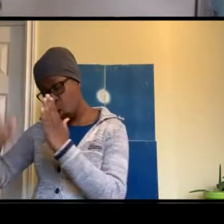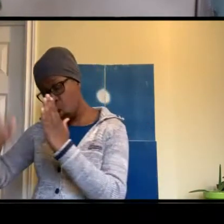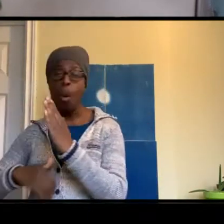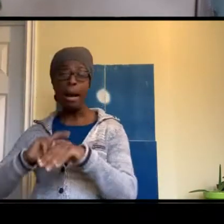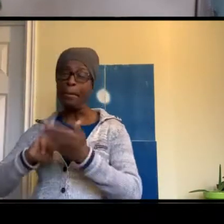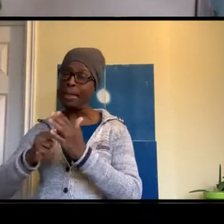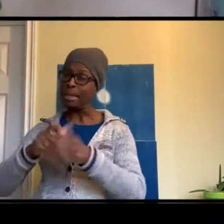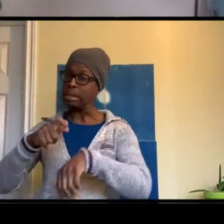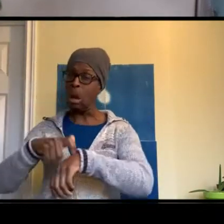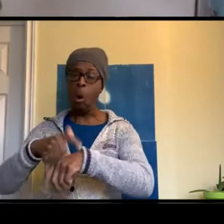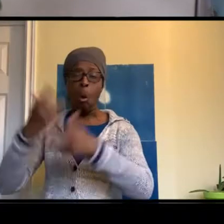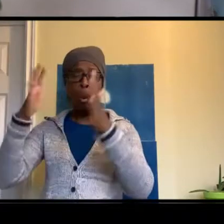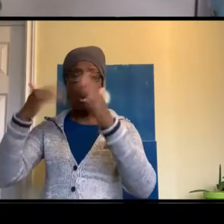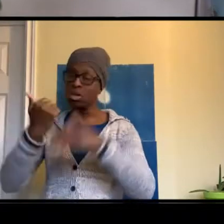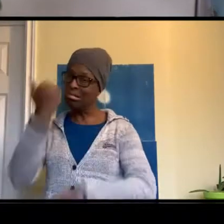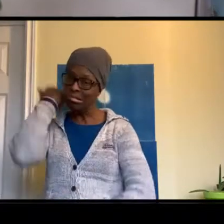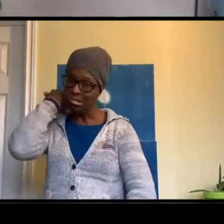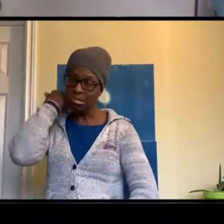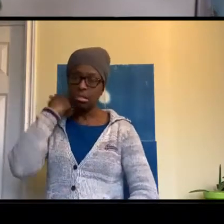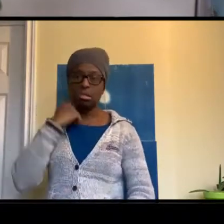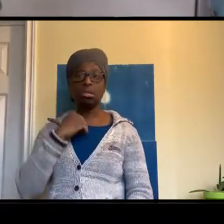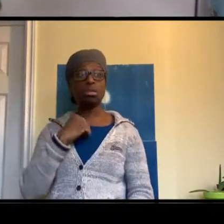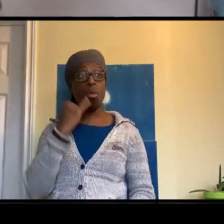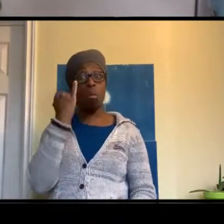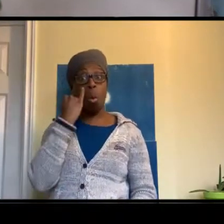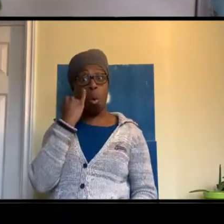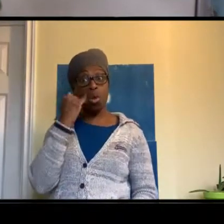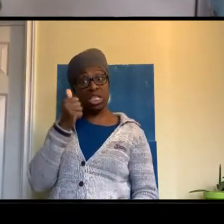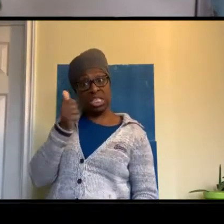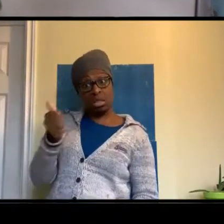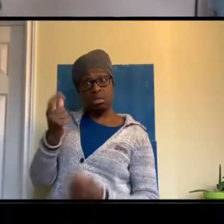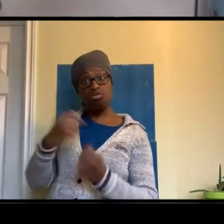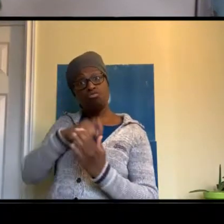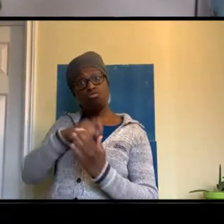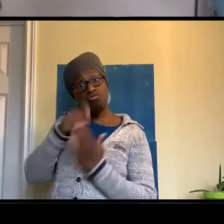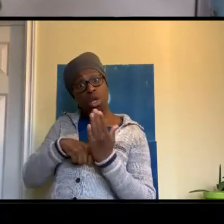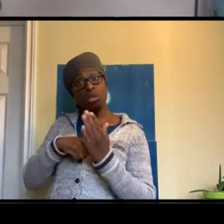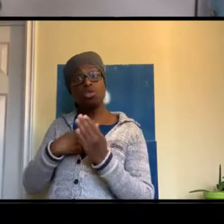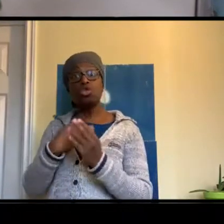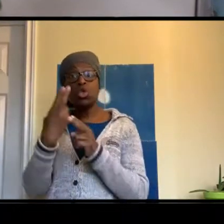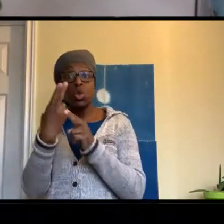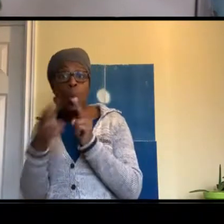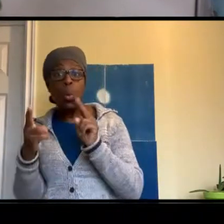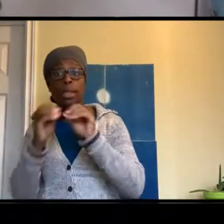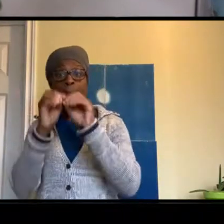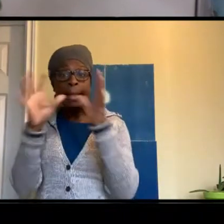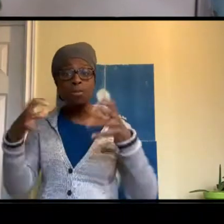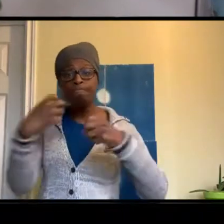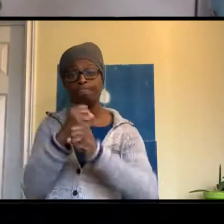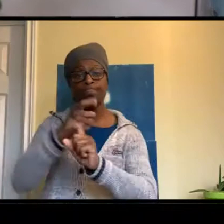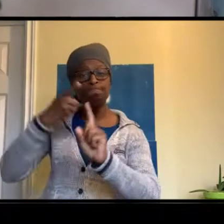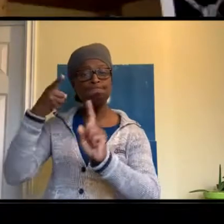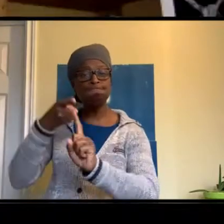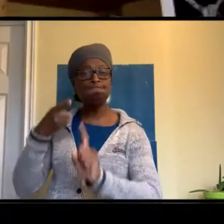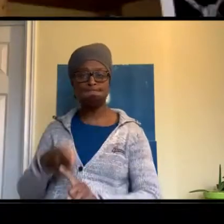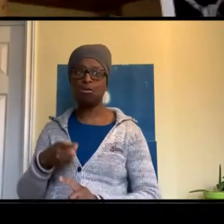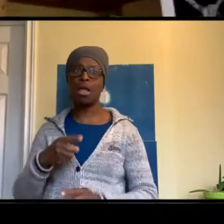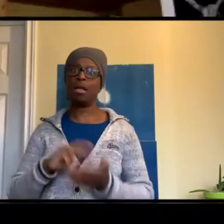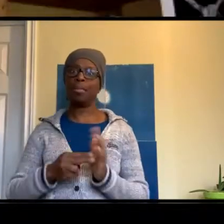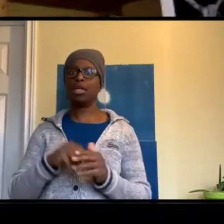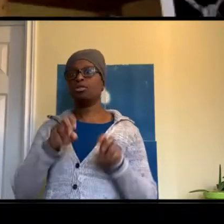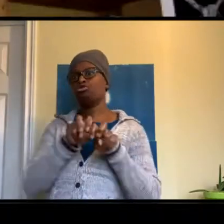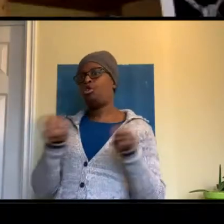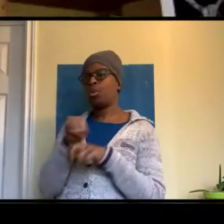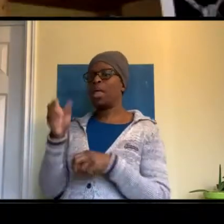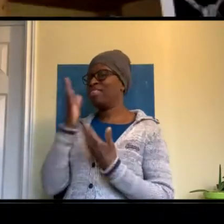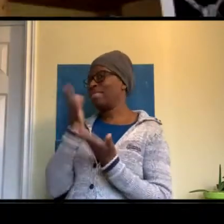clear, concise can help you win some favor with the jury, I imagine, as well. I think it's a common misconception